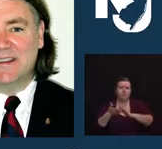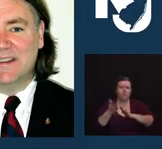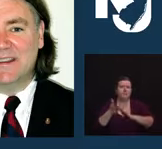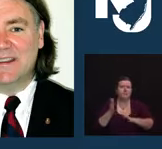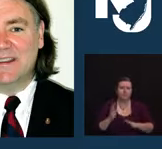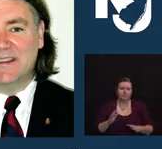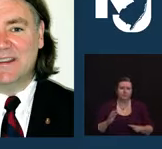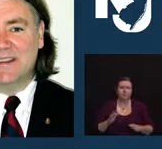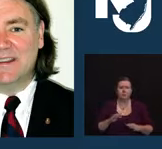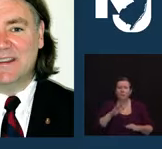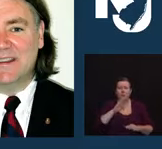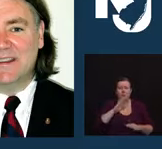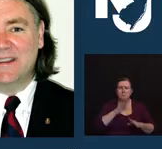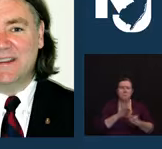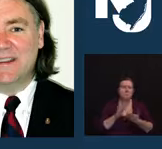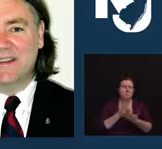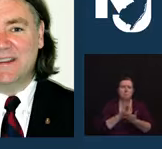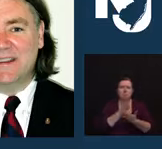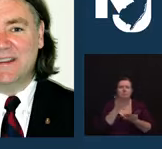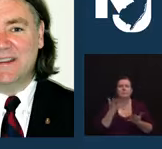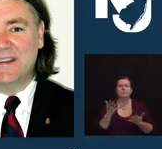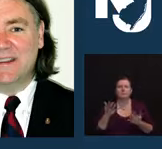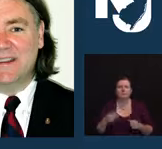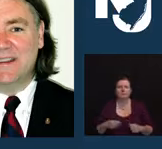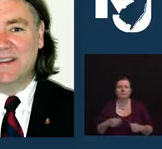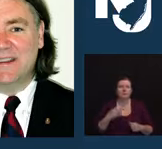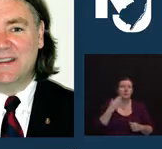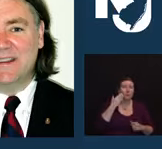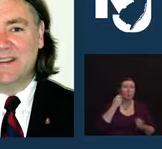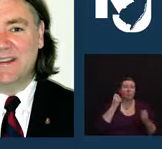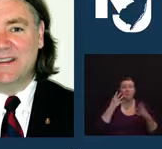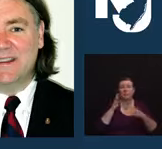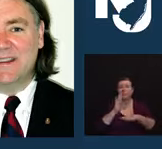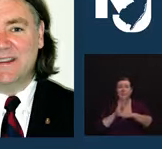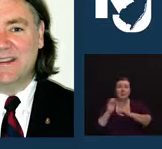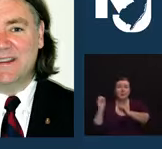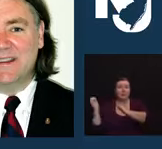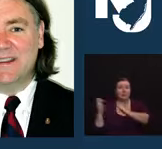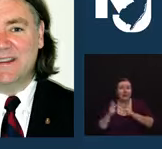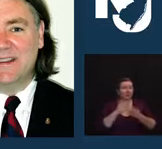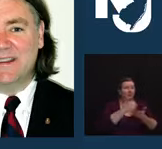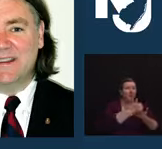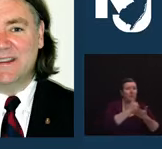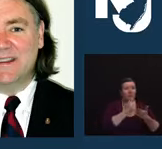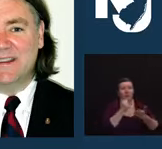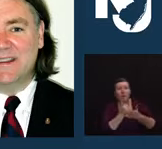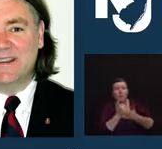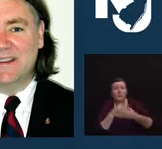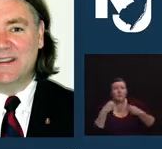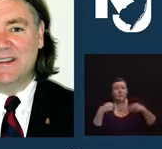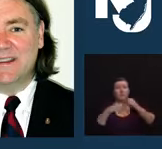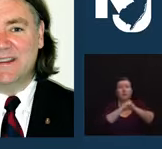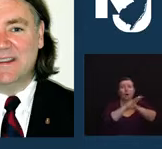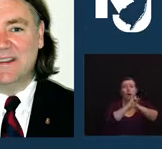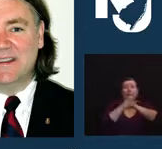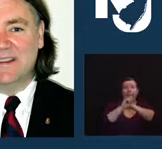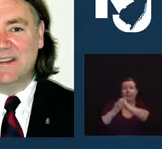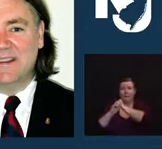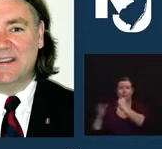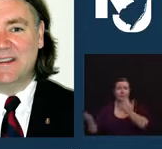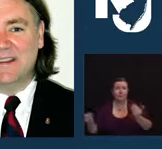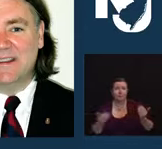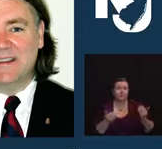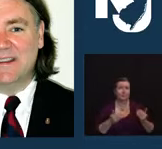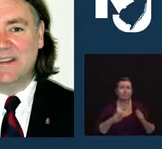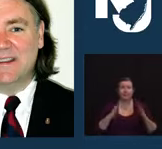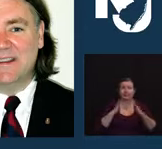know businesses will be going back to Frank for help with their marketing needs. Phillipsburg is a town that is coming back, and we want to